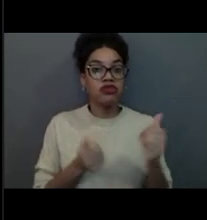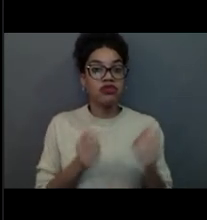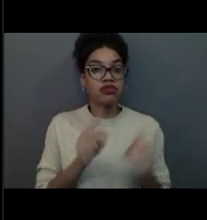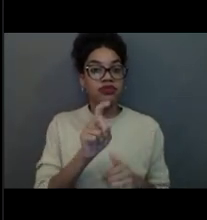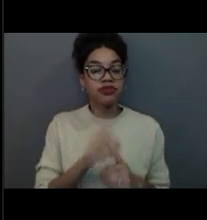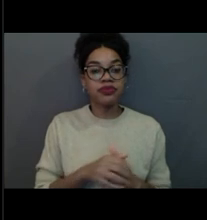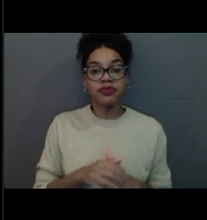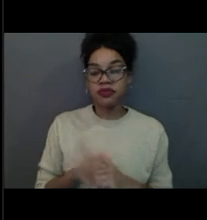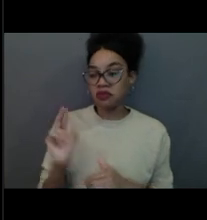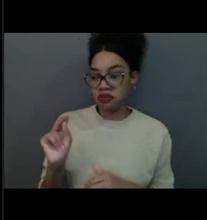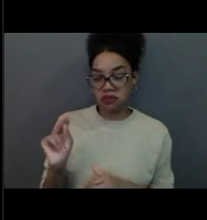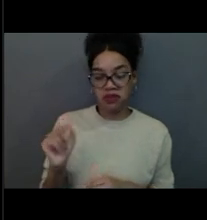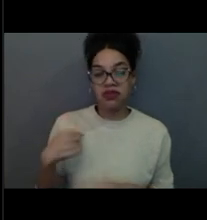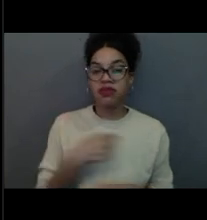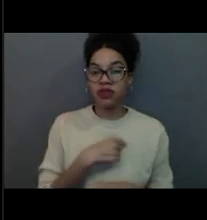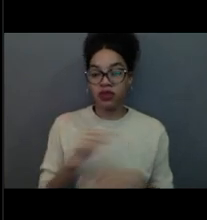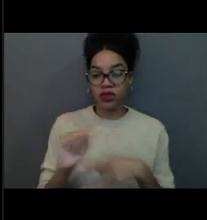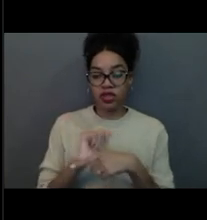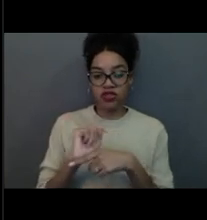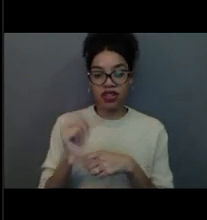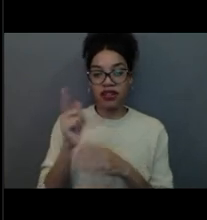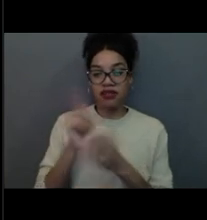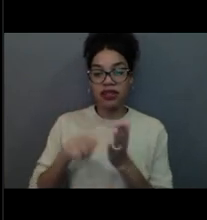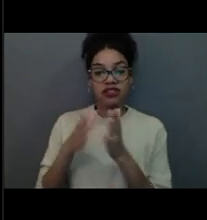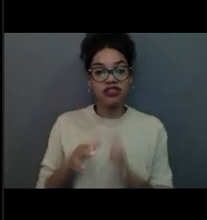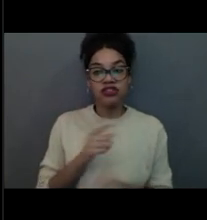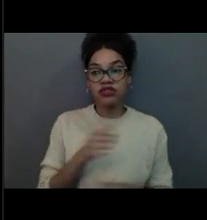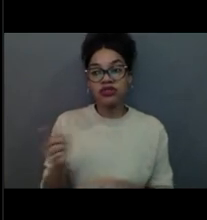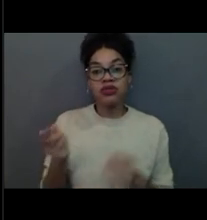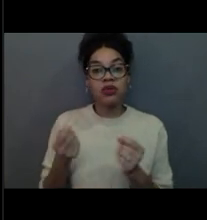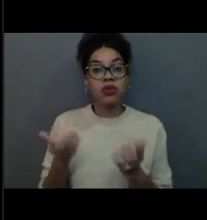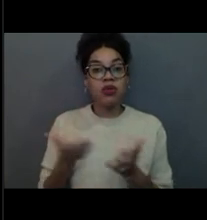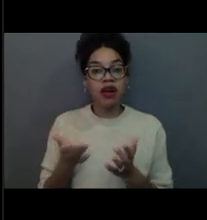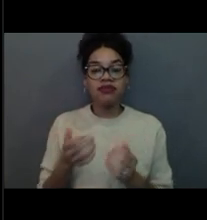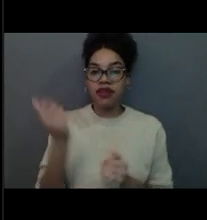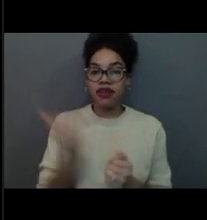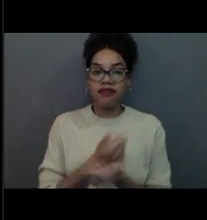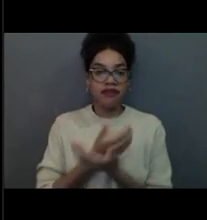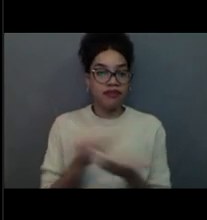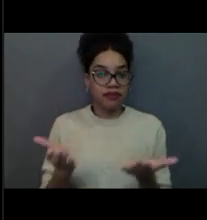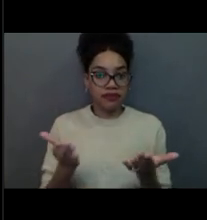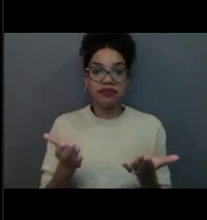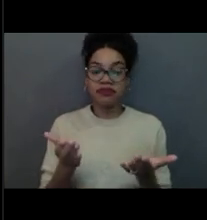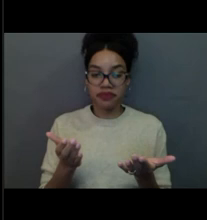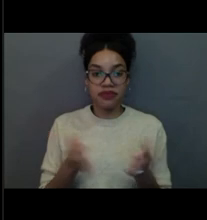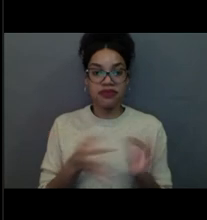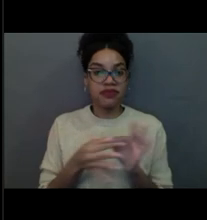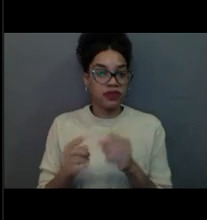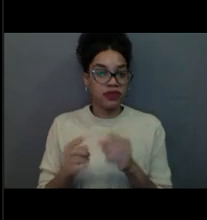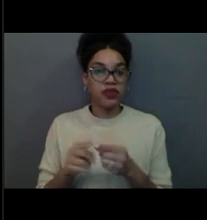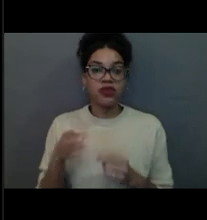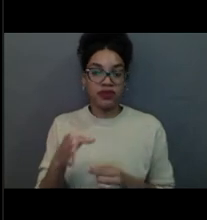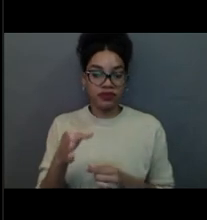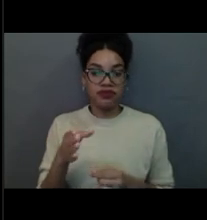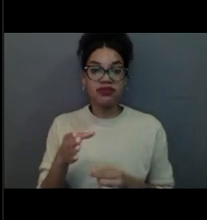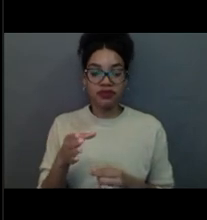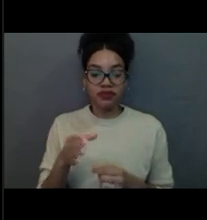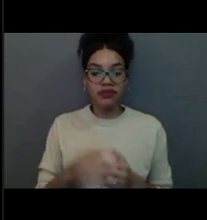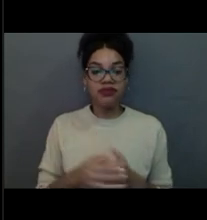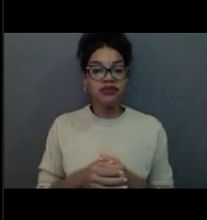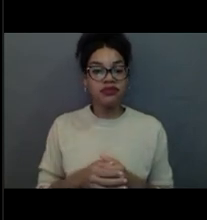No. So we train our inspectors to inspect any and everything related to seafood and fishery product.